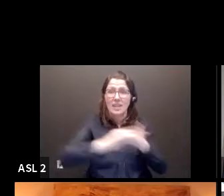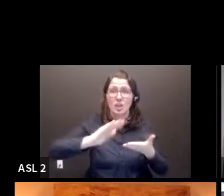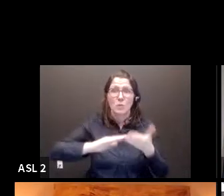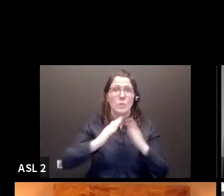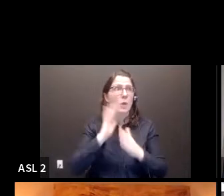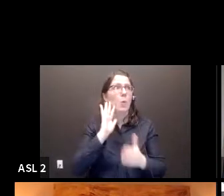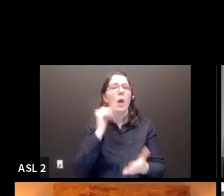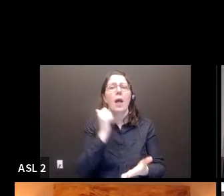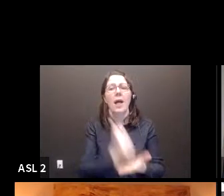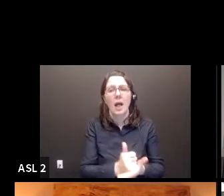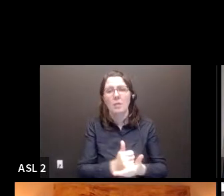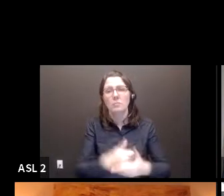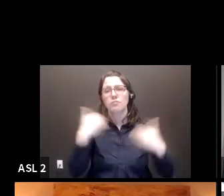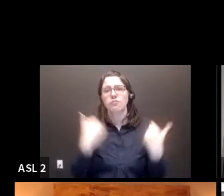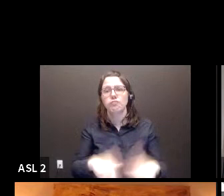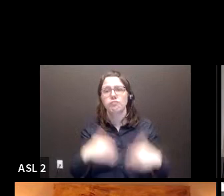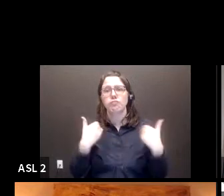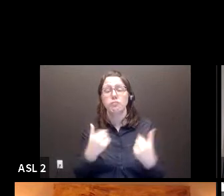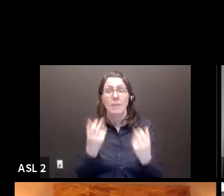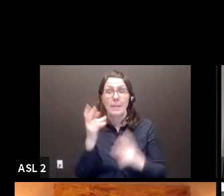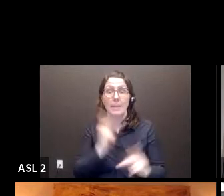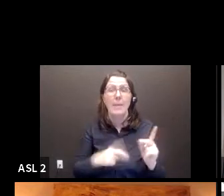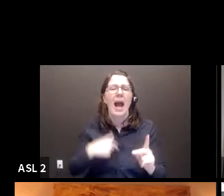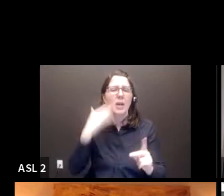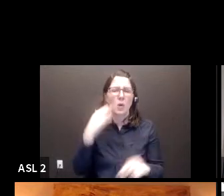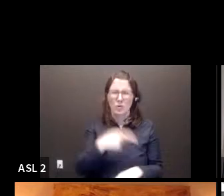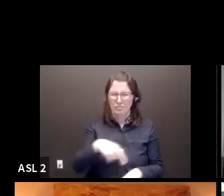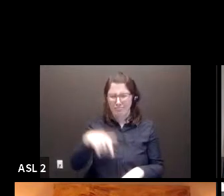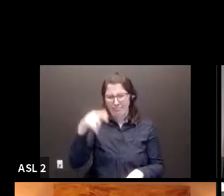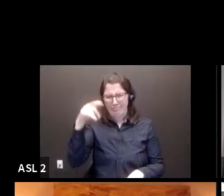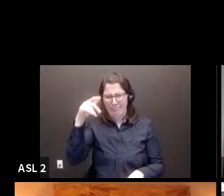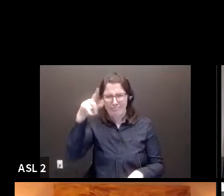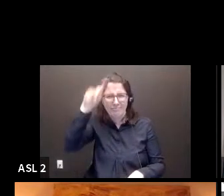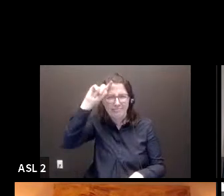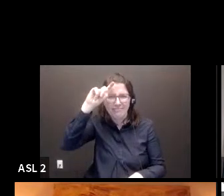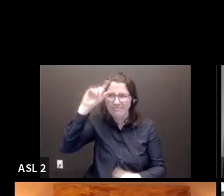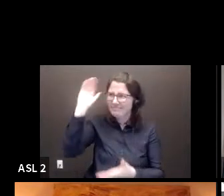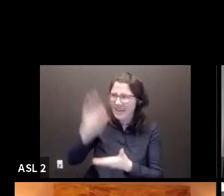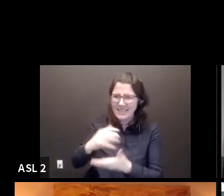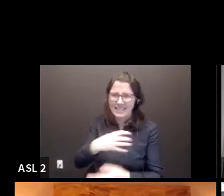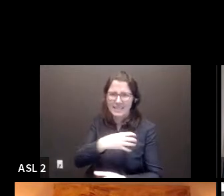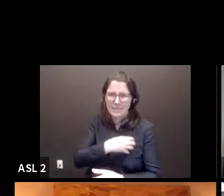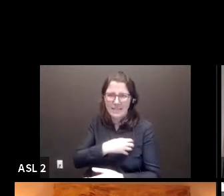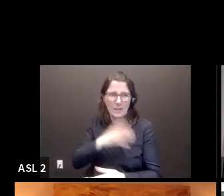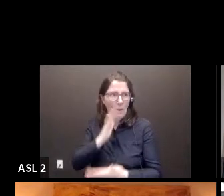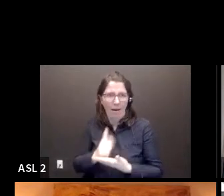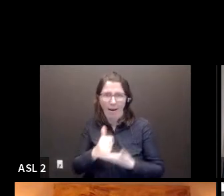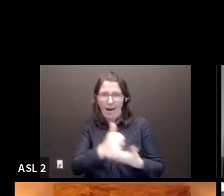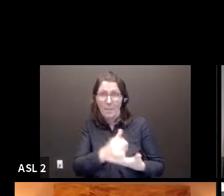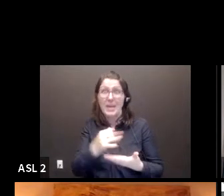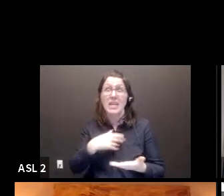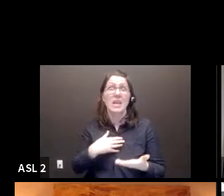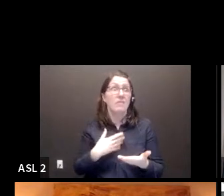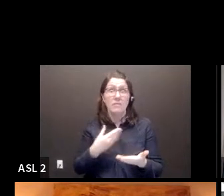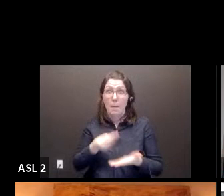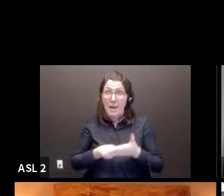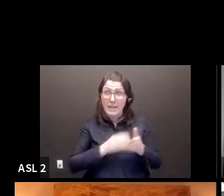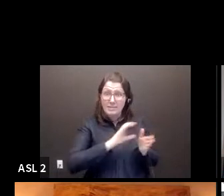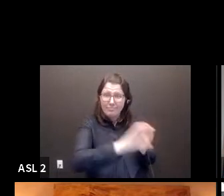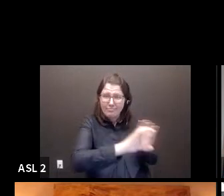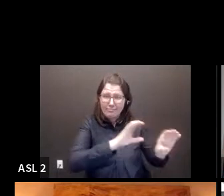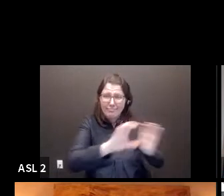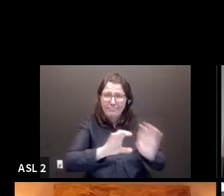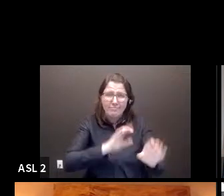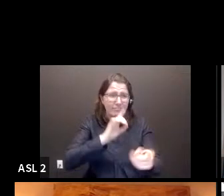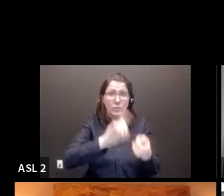counterintuitive right now like less policing and stuff but if you can get any money into the hands of the right people you're going to help so many people and i just really